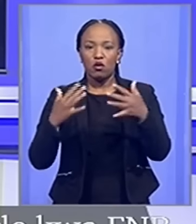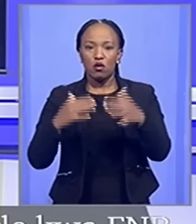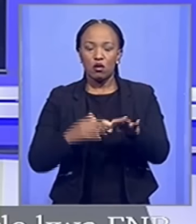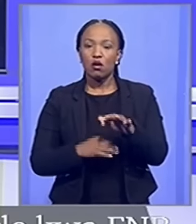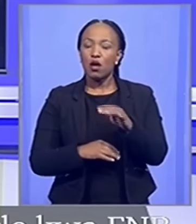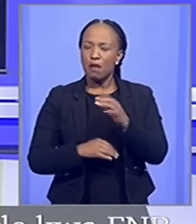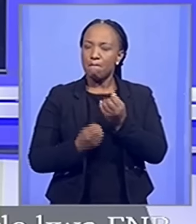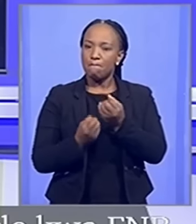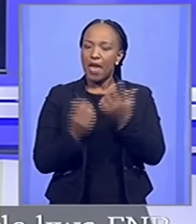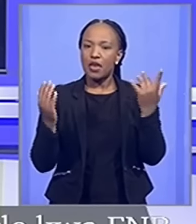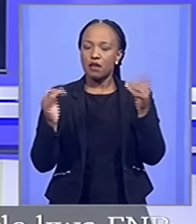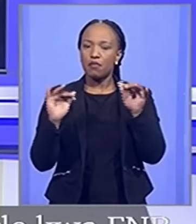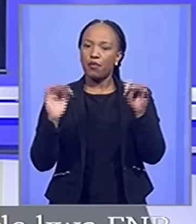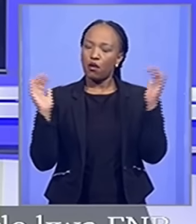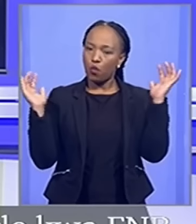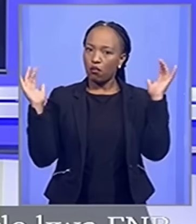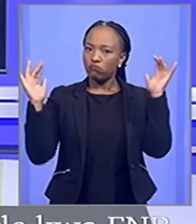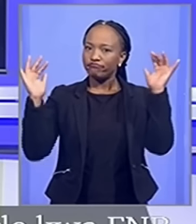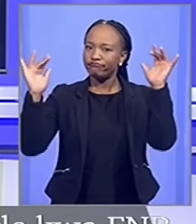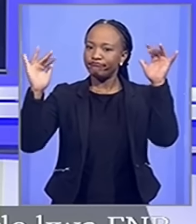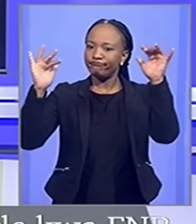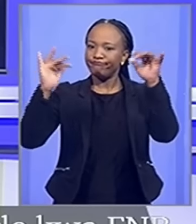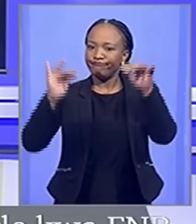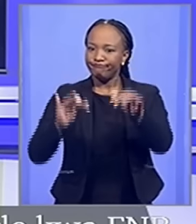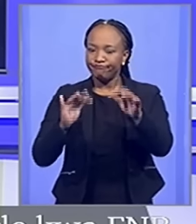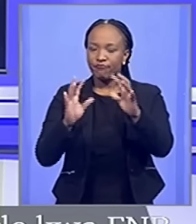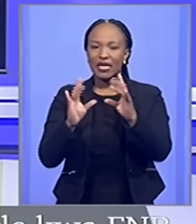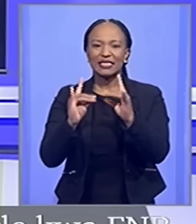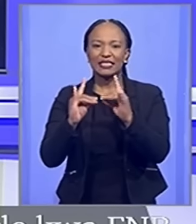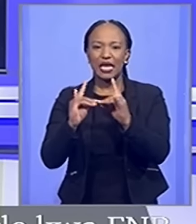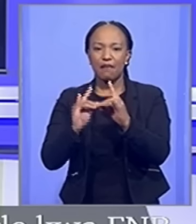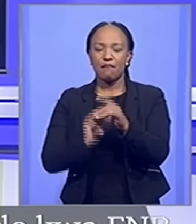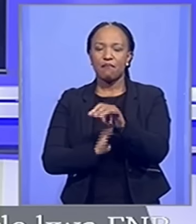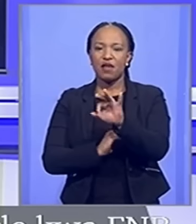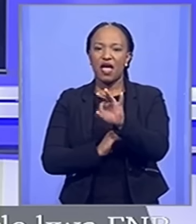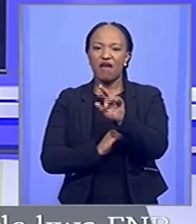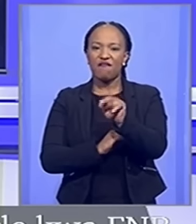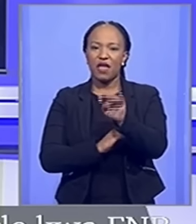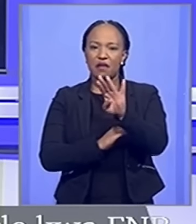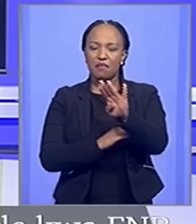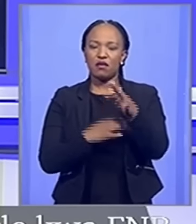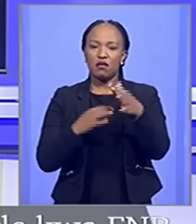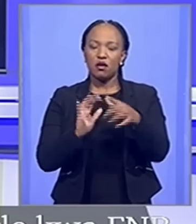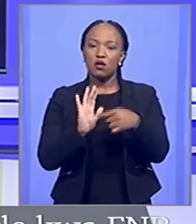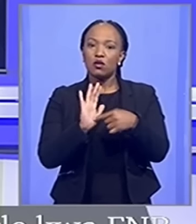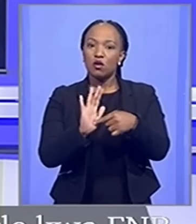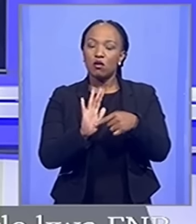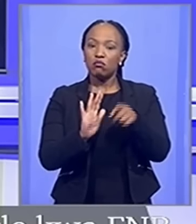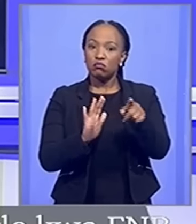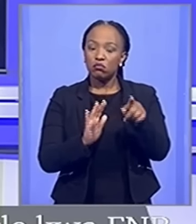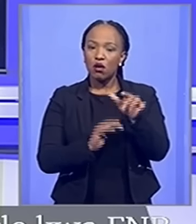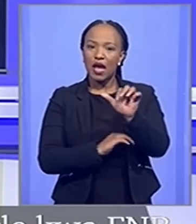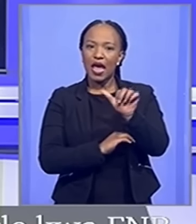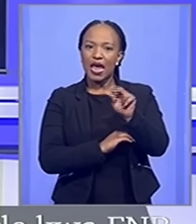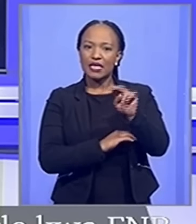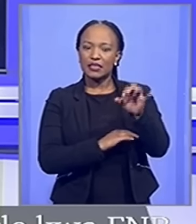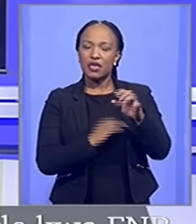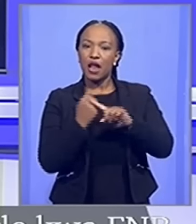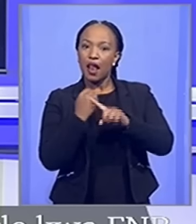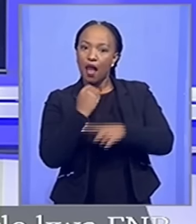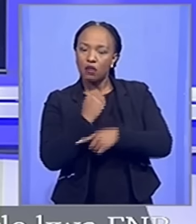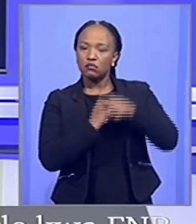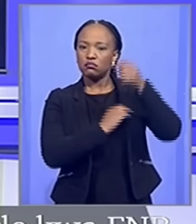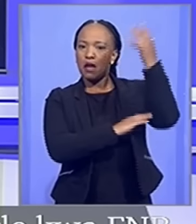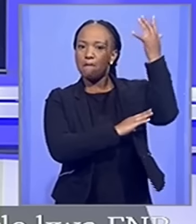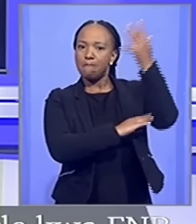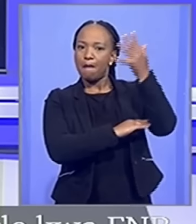ba lona ba solofetse go thologela kwa stadiumong seno go konosetsa matsholo a ANC a go ngoka batlhophi pele ga